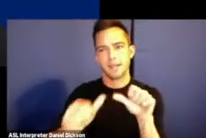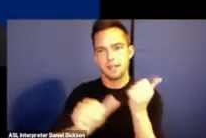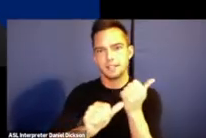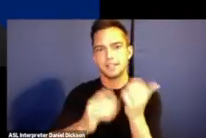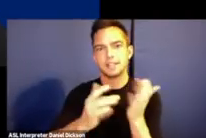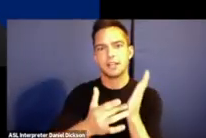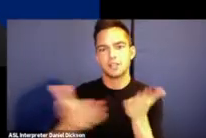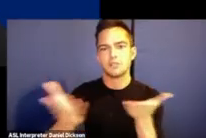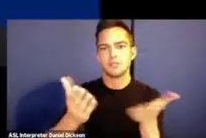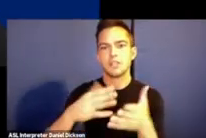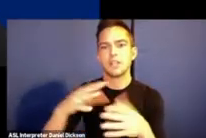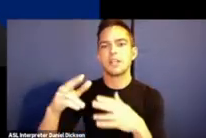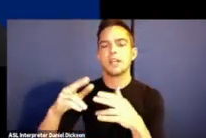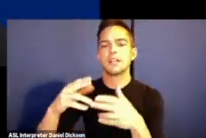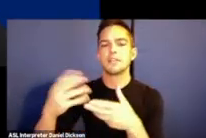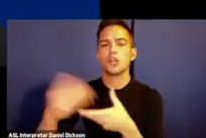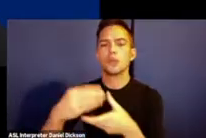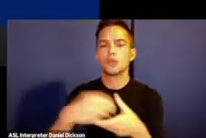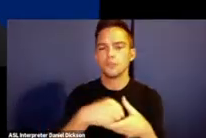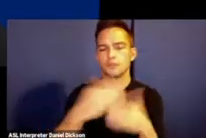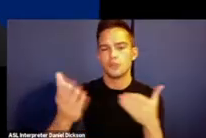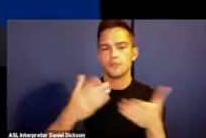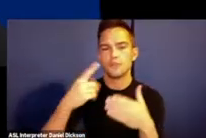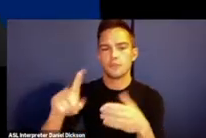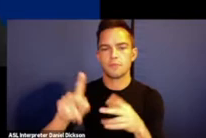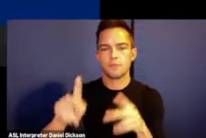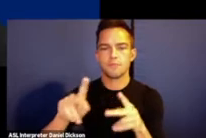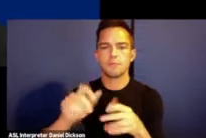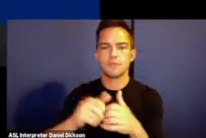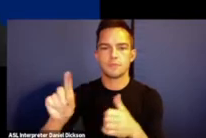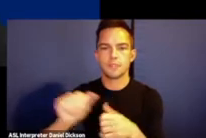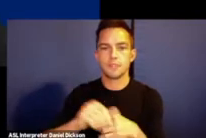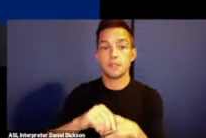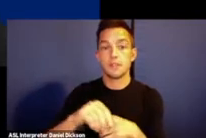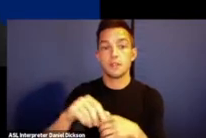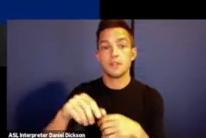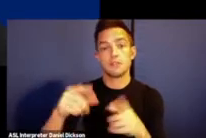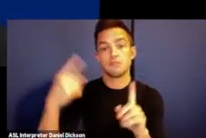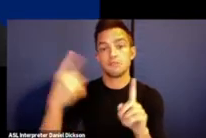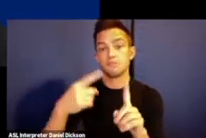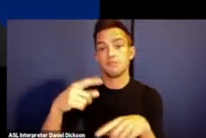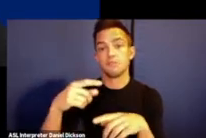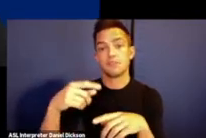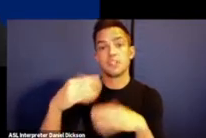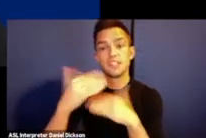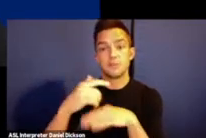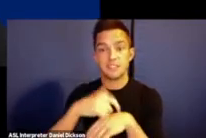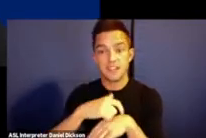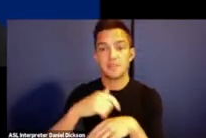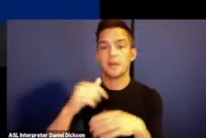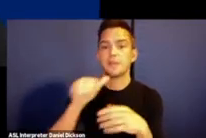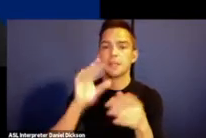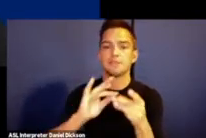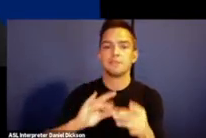health services for people with disabilities. In the interest of time, I'm not going to list off Anthony's many accomplishments, but we do have